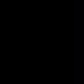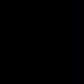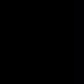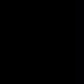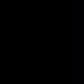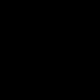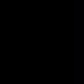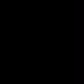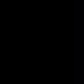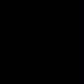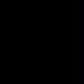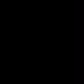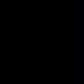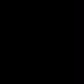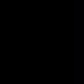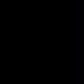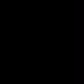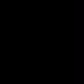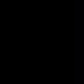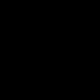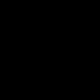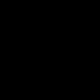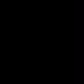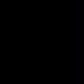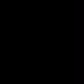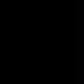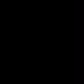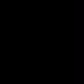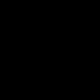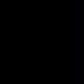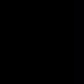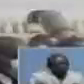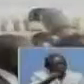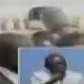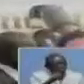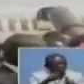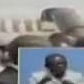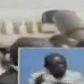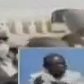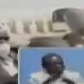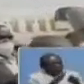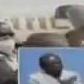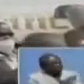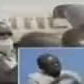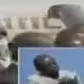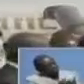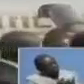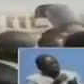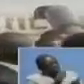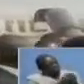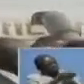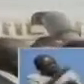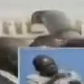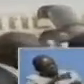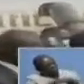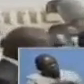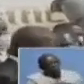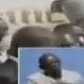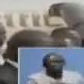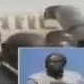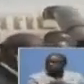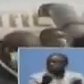arrival, the head of state gave a summary of his trip. Very good. We